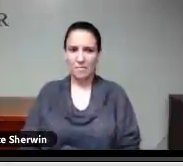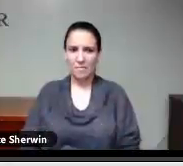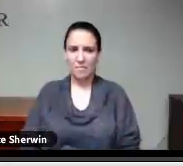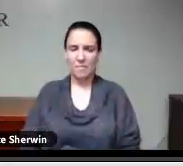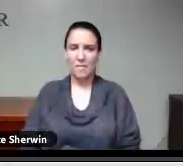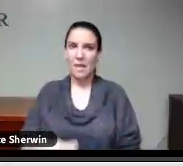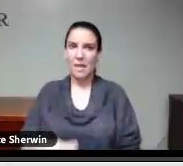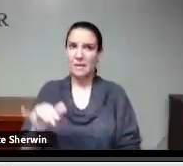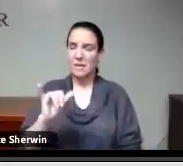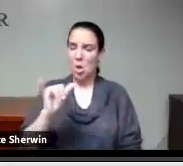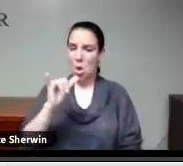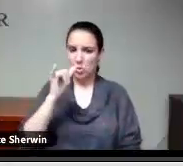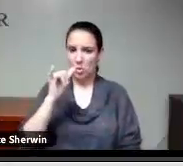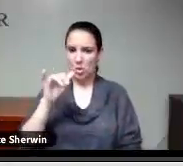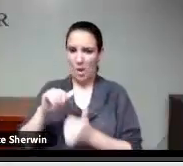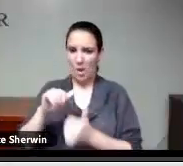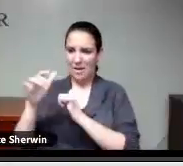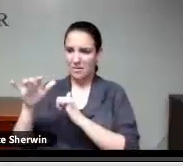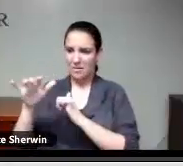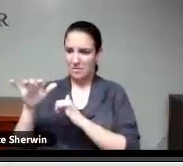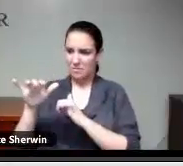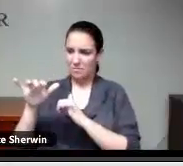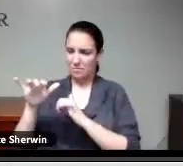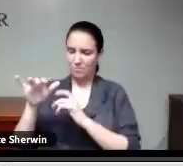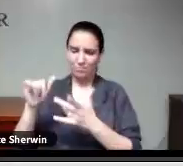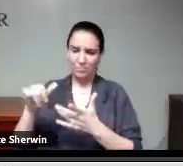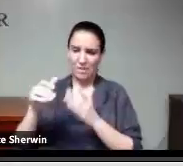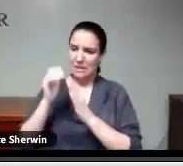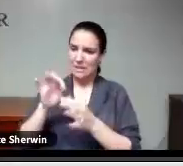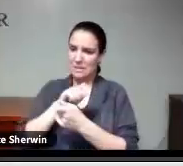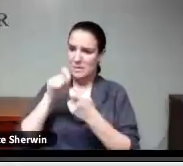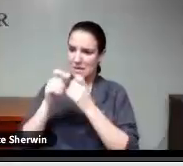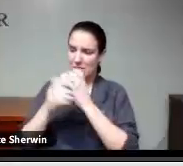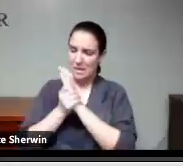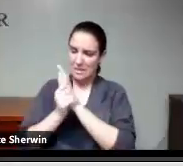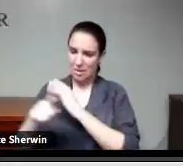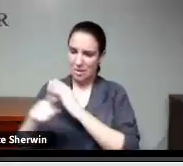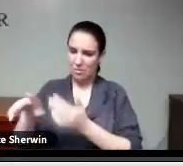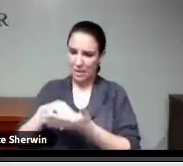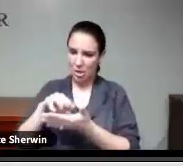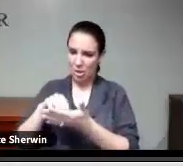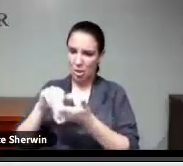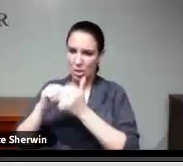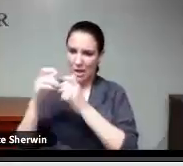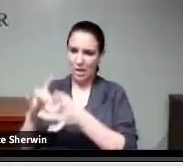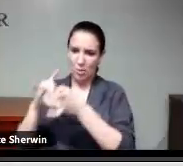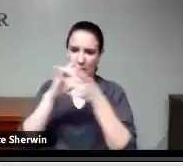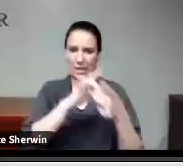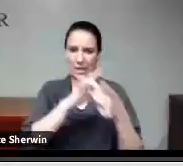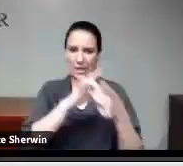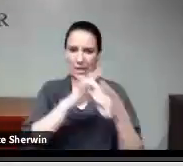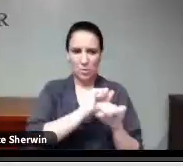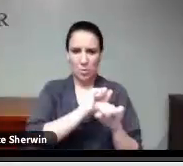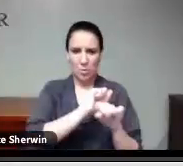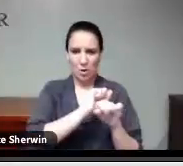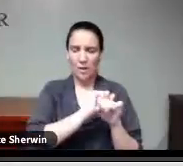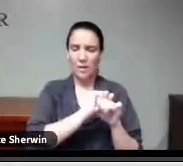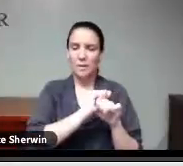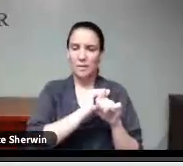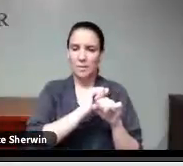to, apply some of the specific skills and abilities to future on-the-job behaviors. The other thing that's really important is to